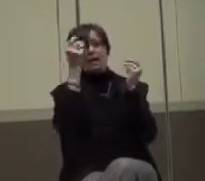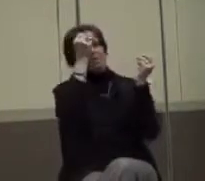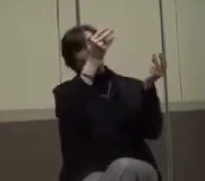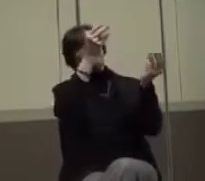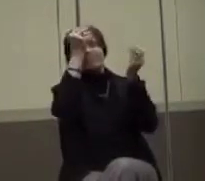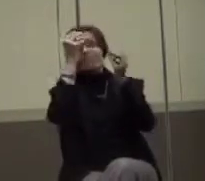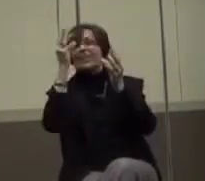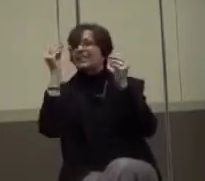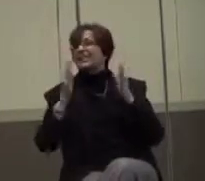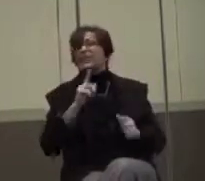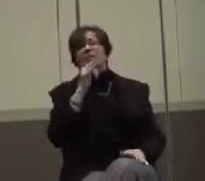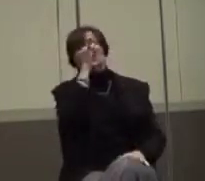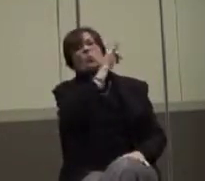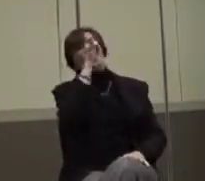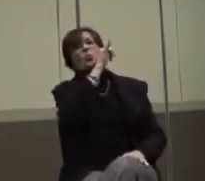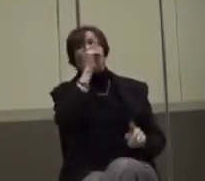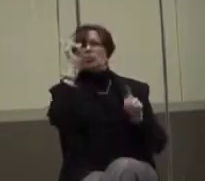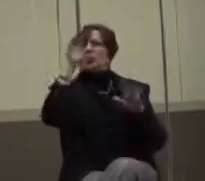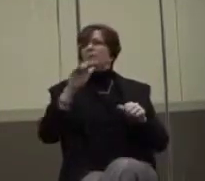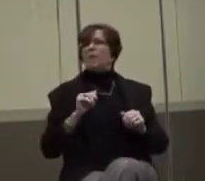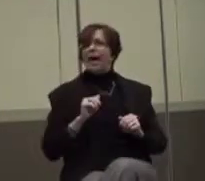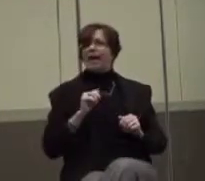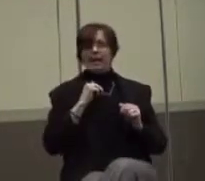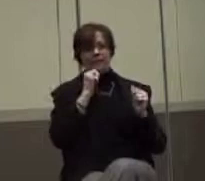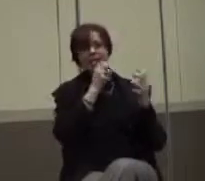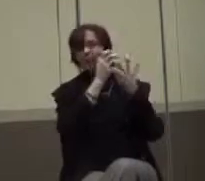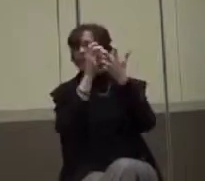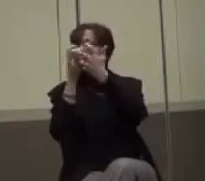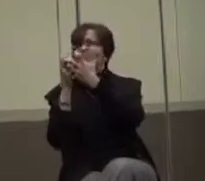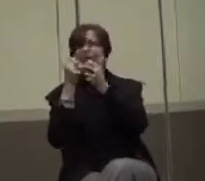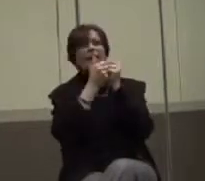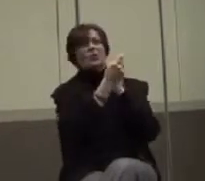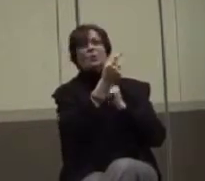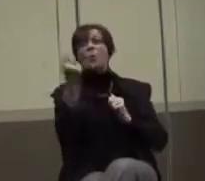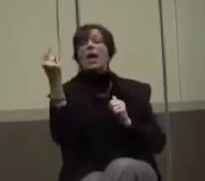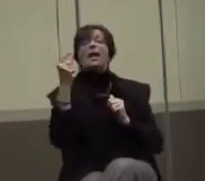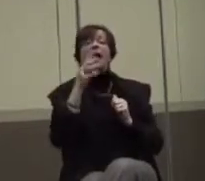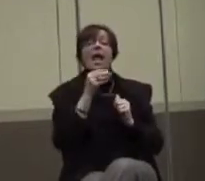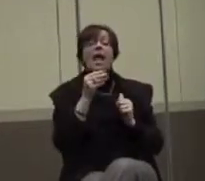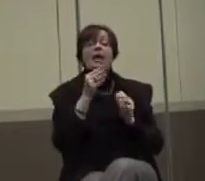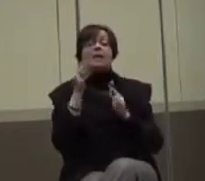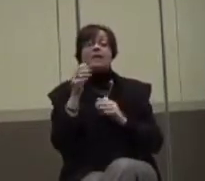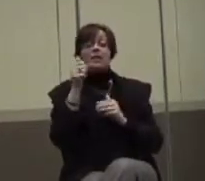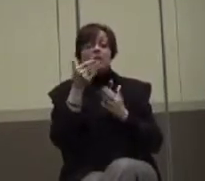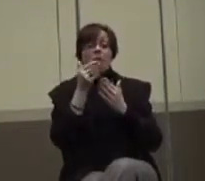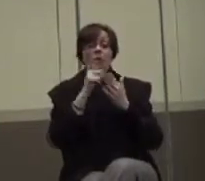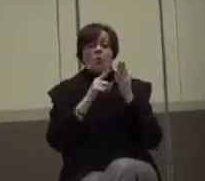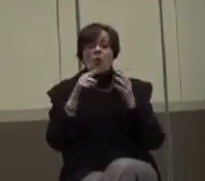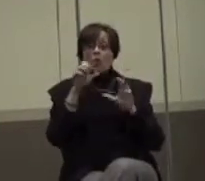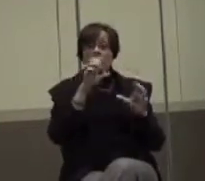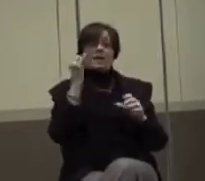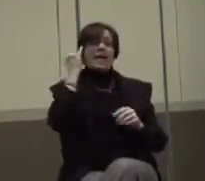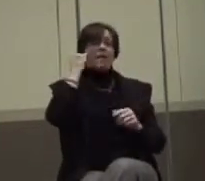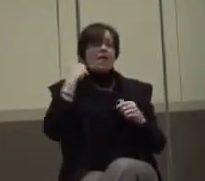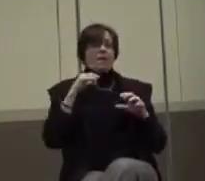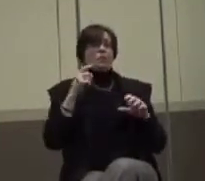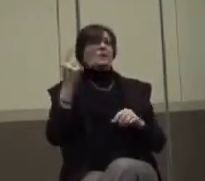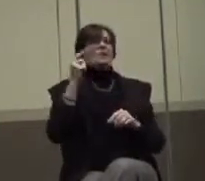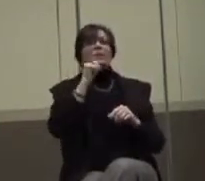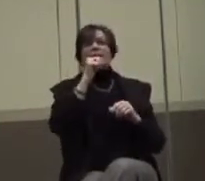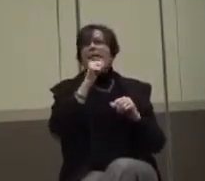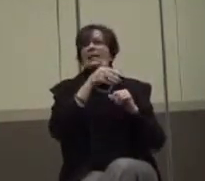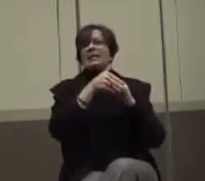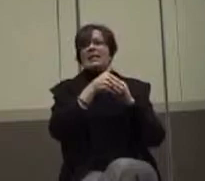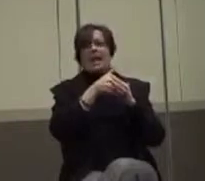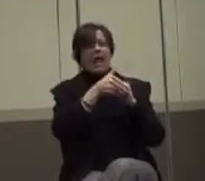to expect that. Okay? And so, and the other thing is that what you're doing, if I'm doing something that doesn't help, so I've got Damien